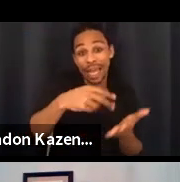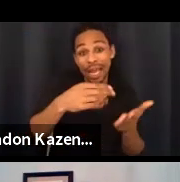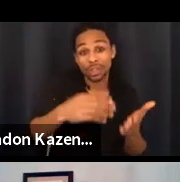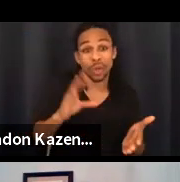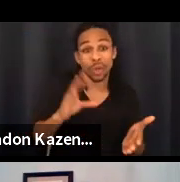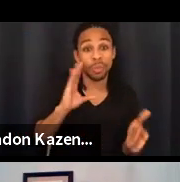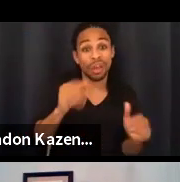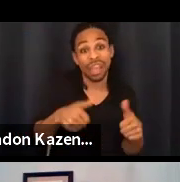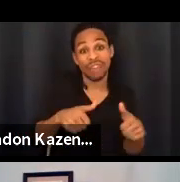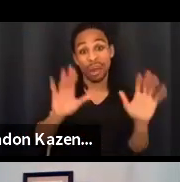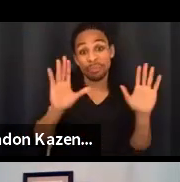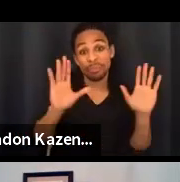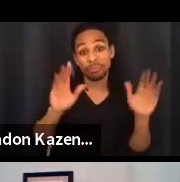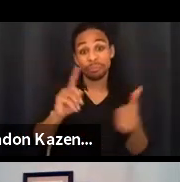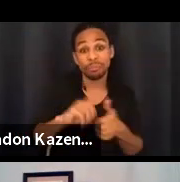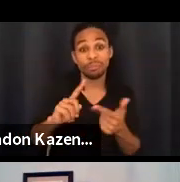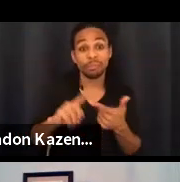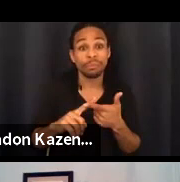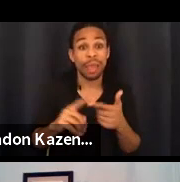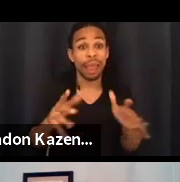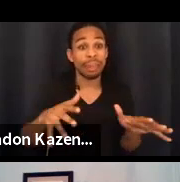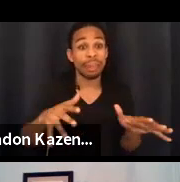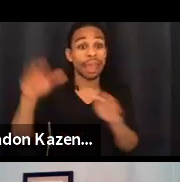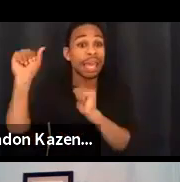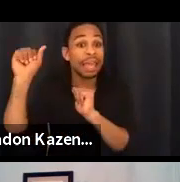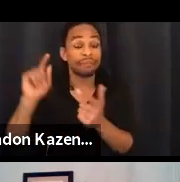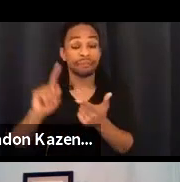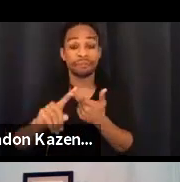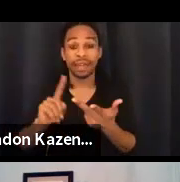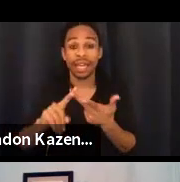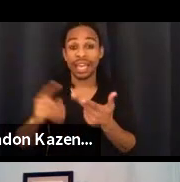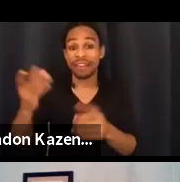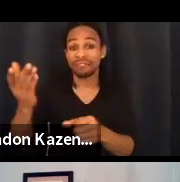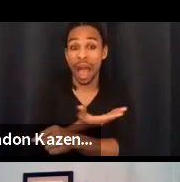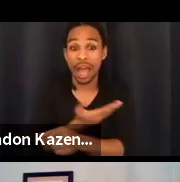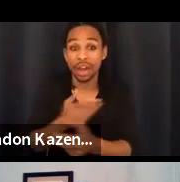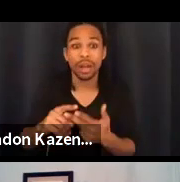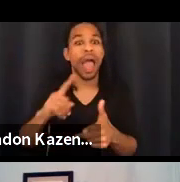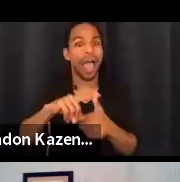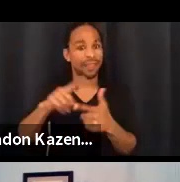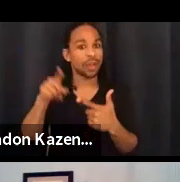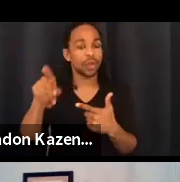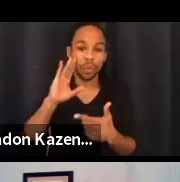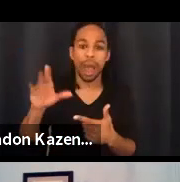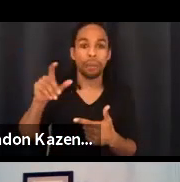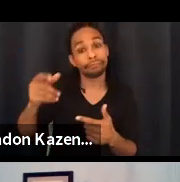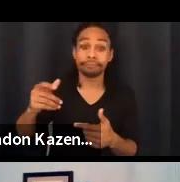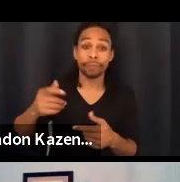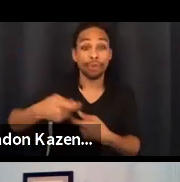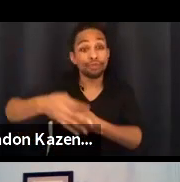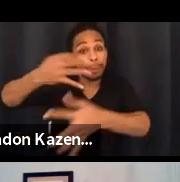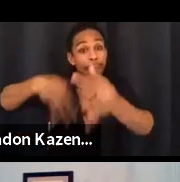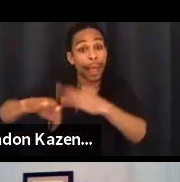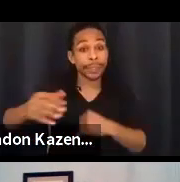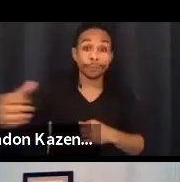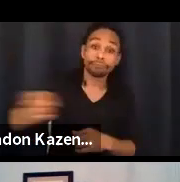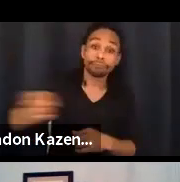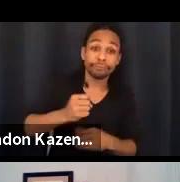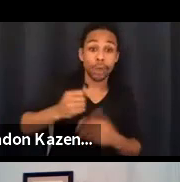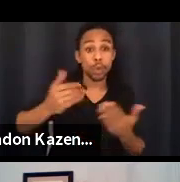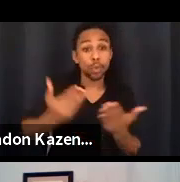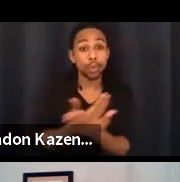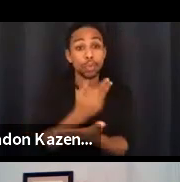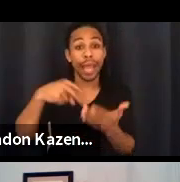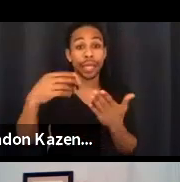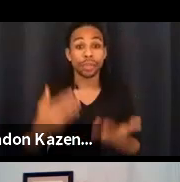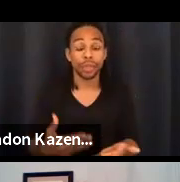you bring in new dancers. And so what happens is those dancers have shared their narratives, you know, and created council